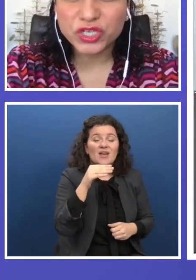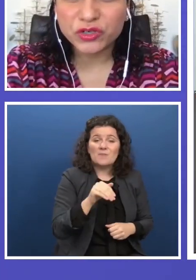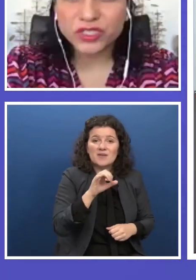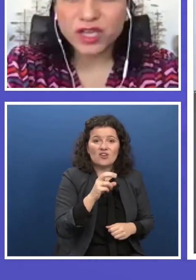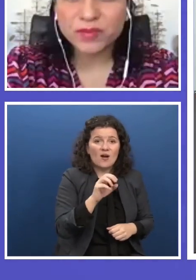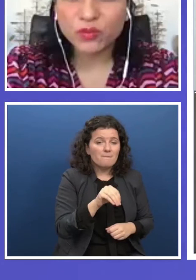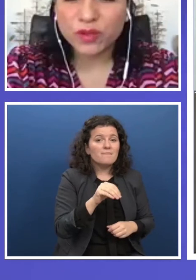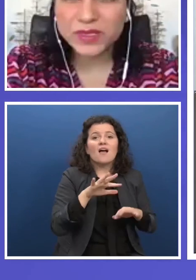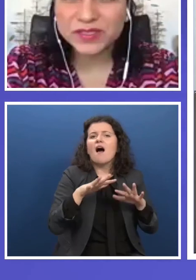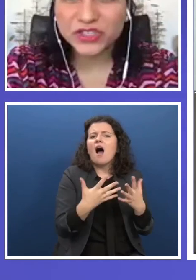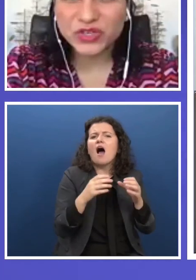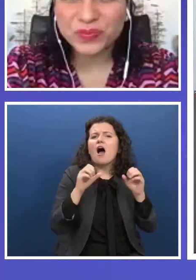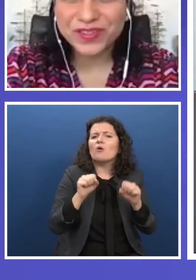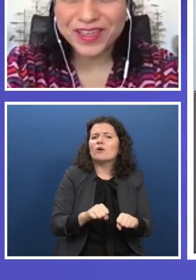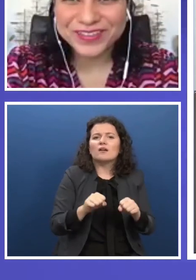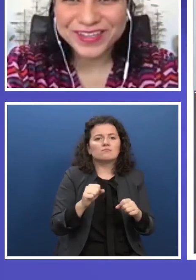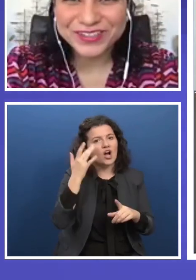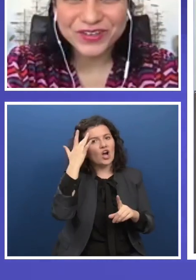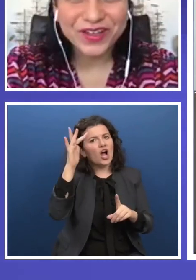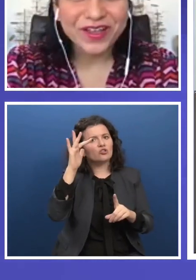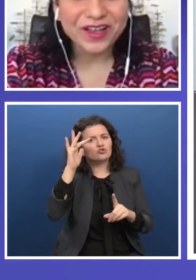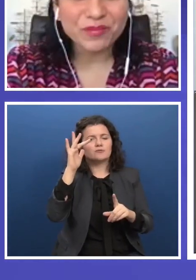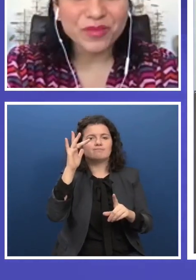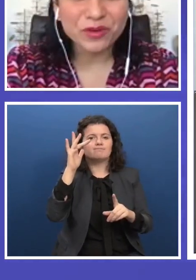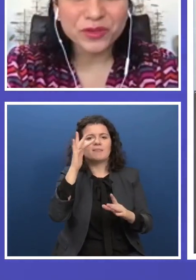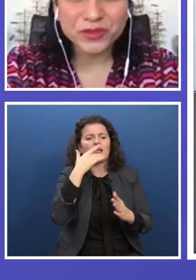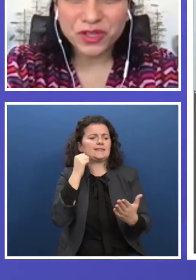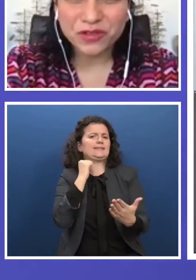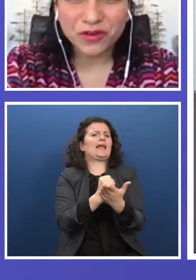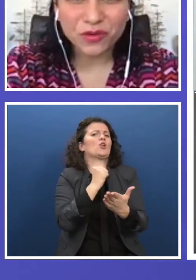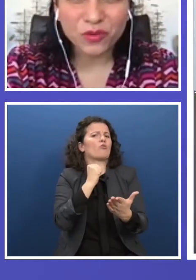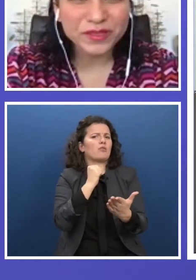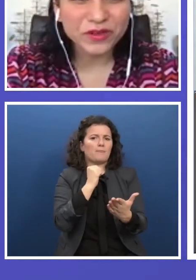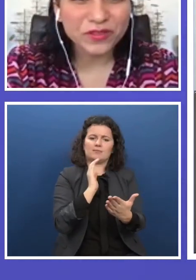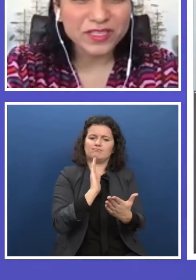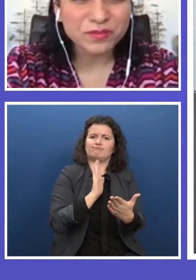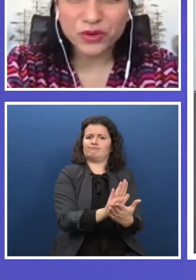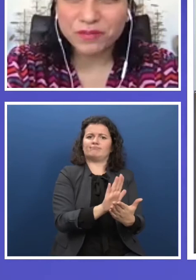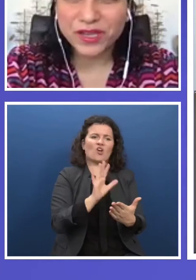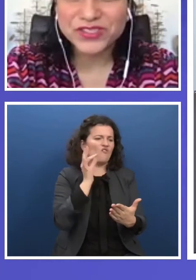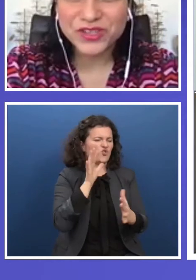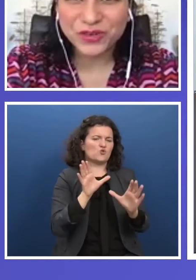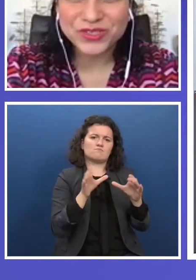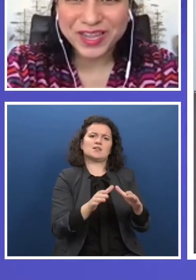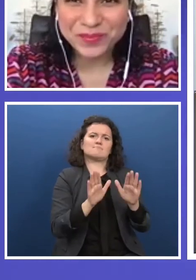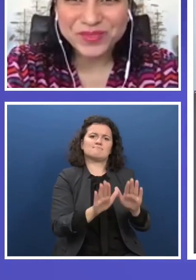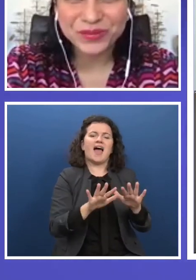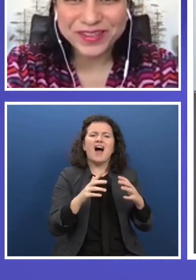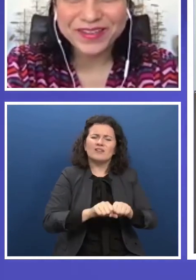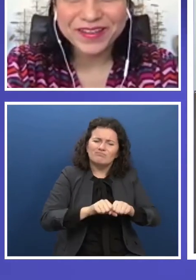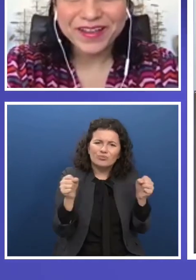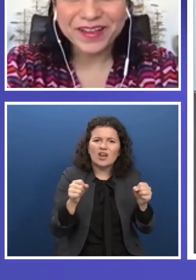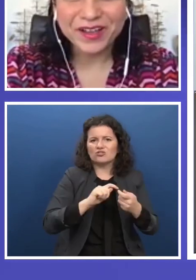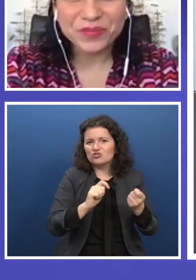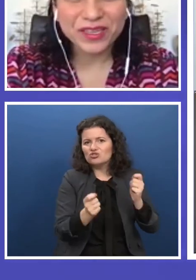cultural stereotypes of women's leadership in the health sector? Miriam, you yourself are a woman leader that has broken many stereotypes